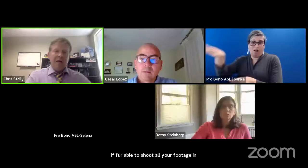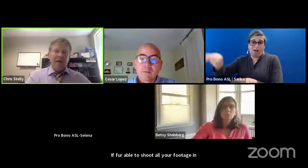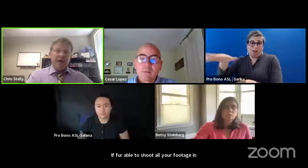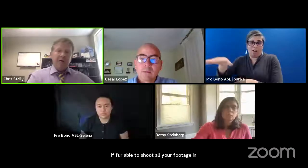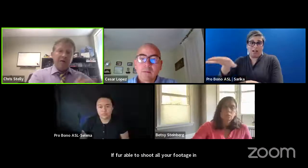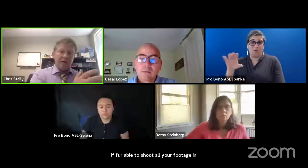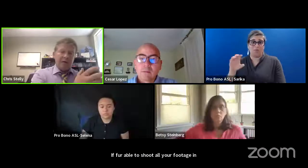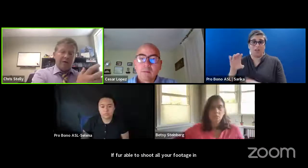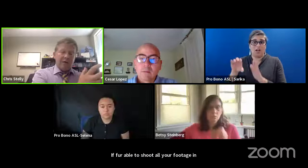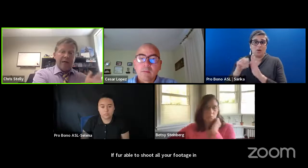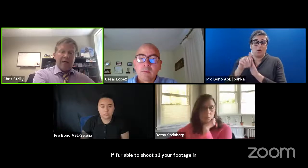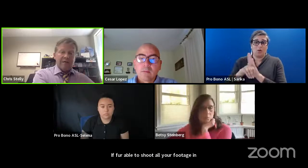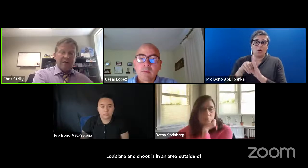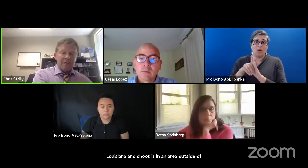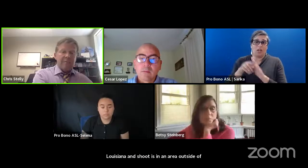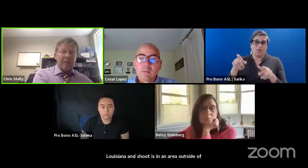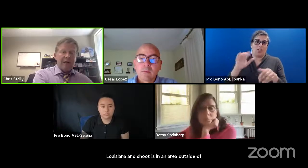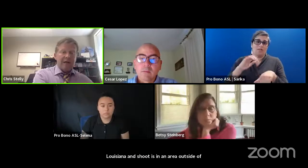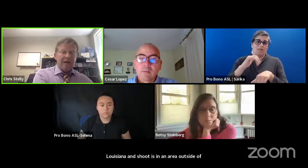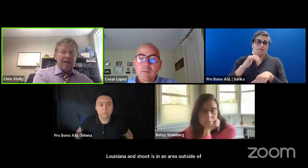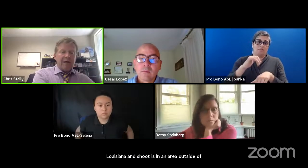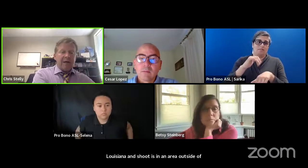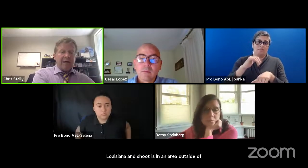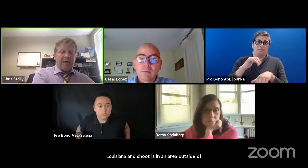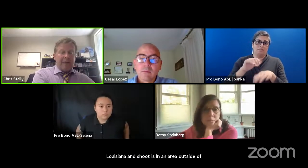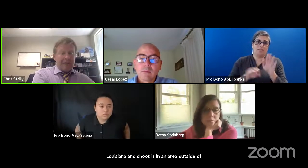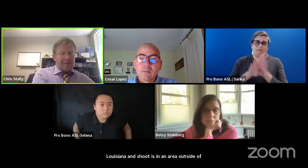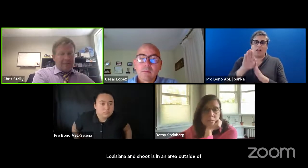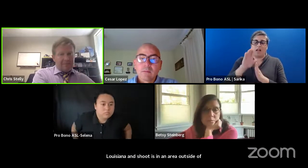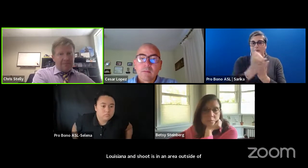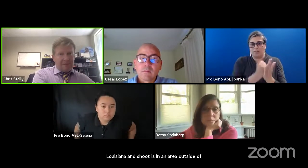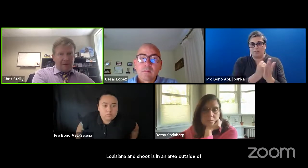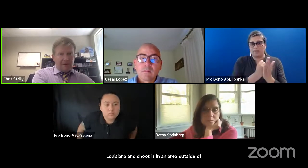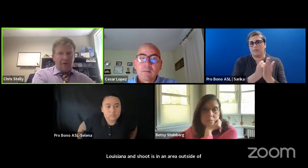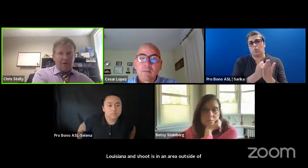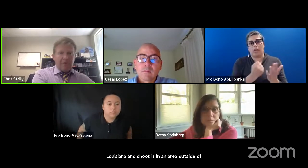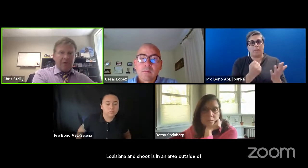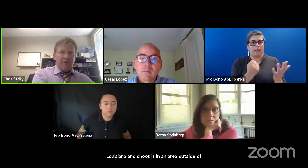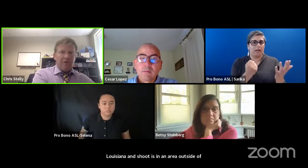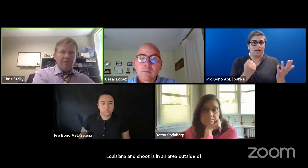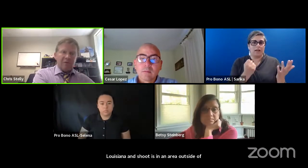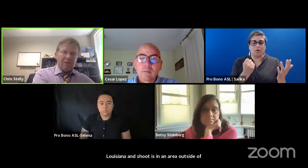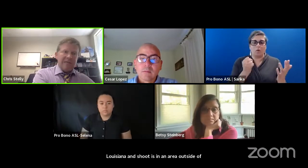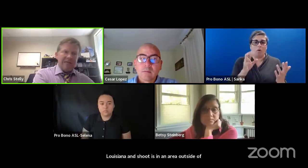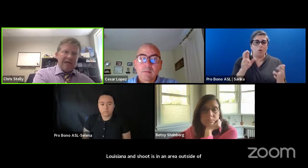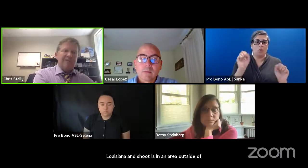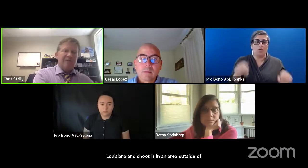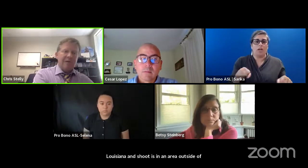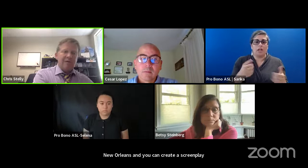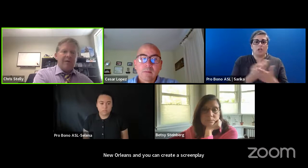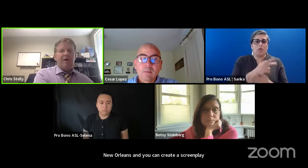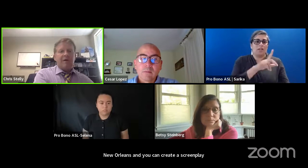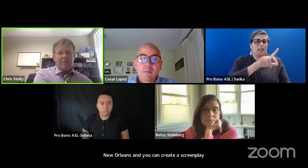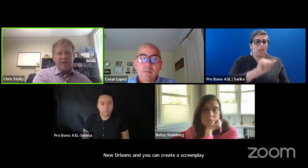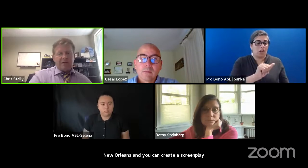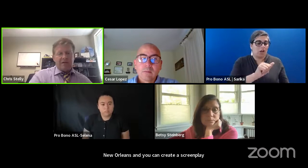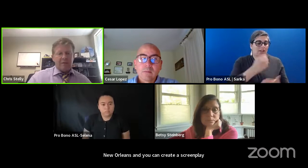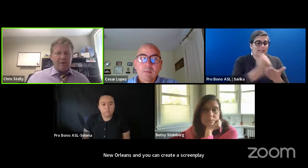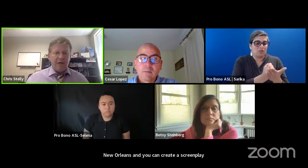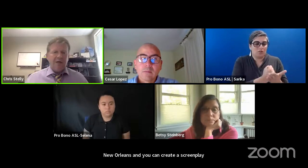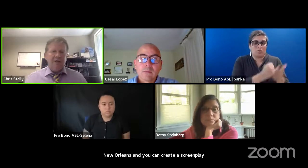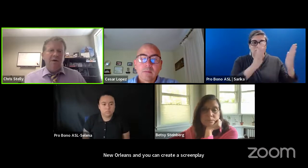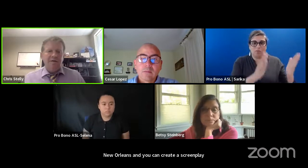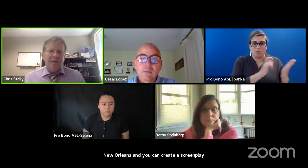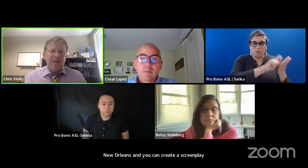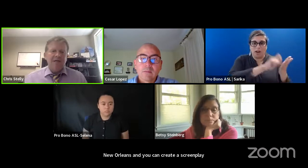Orleans. And you can. Create a screenplay. Uh. And. You know. Or you can use. A Louisiana screenwriter. And base